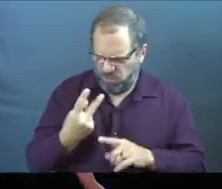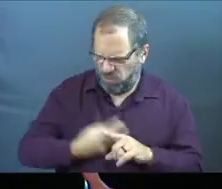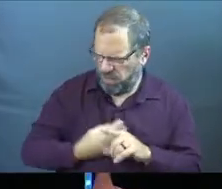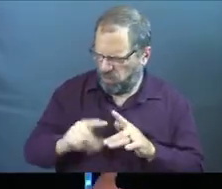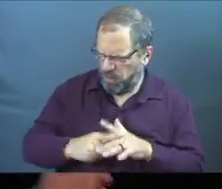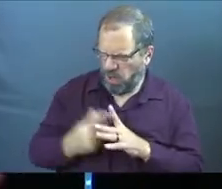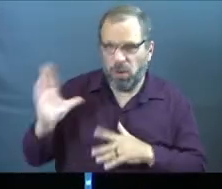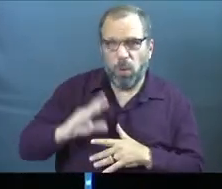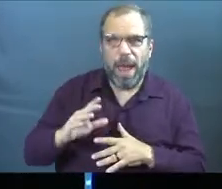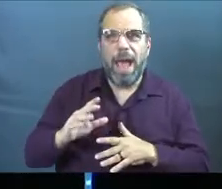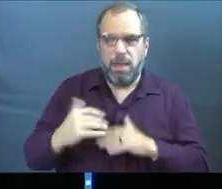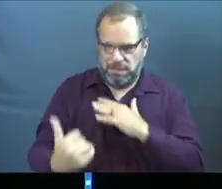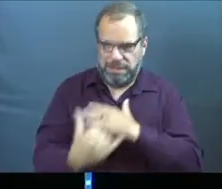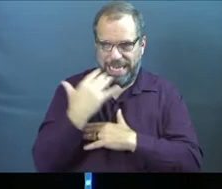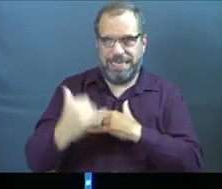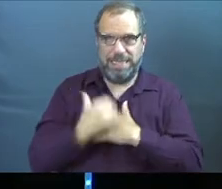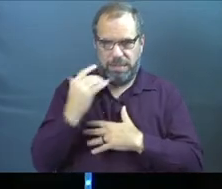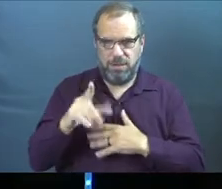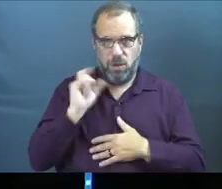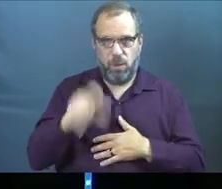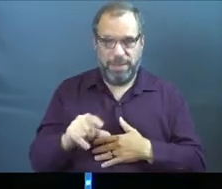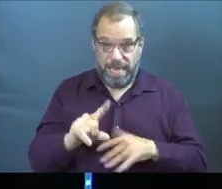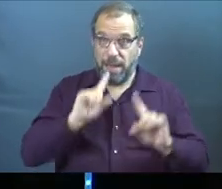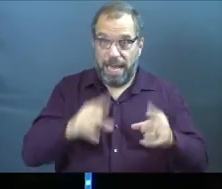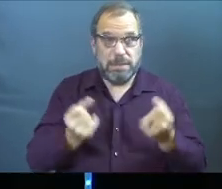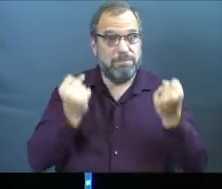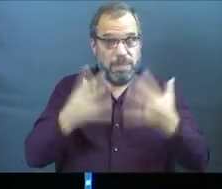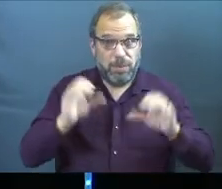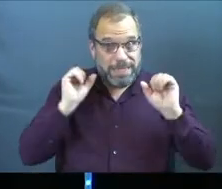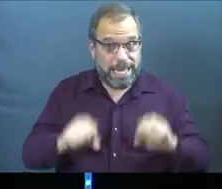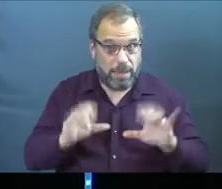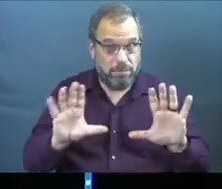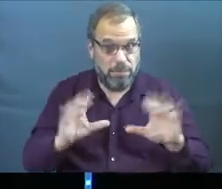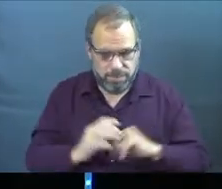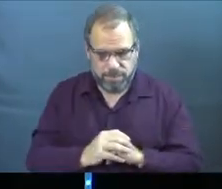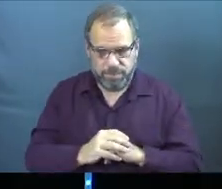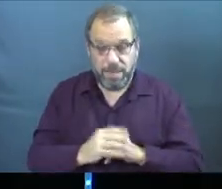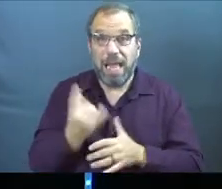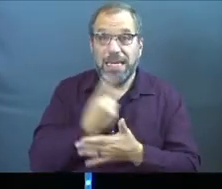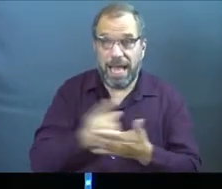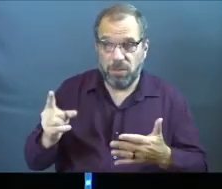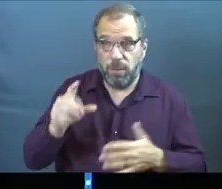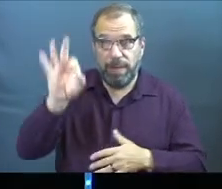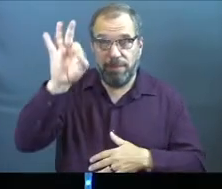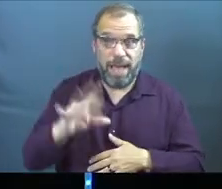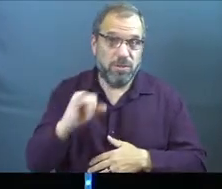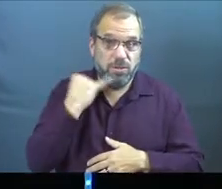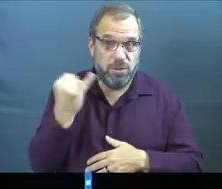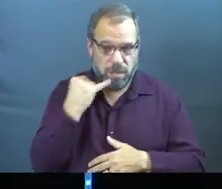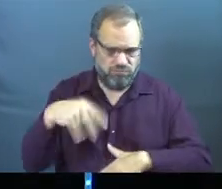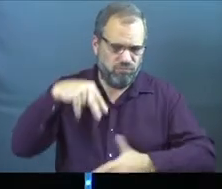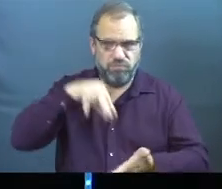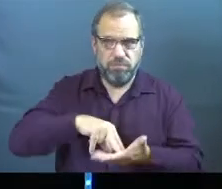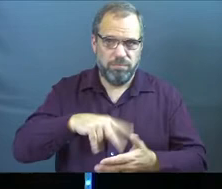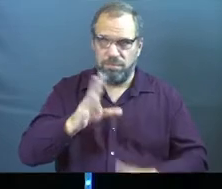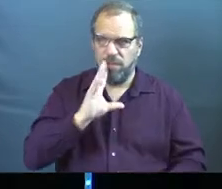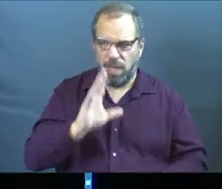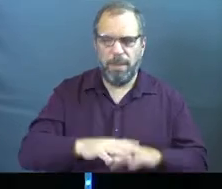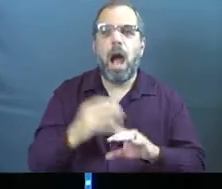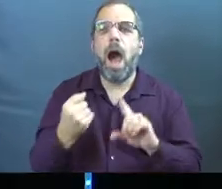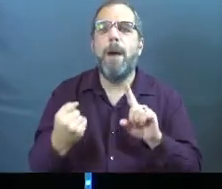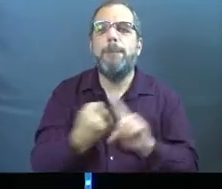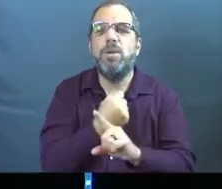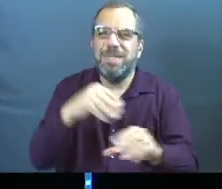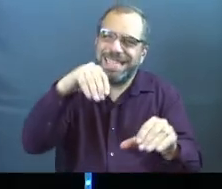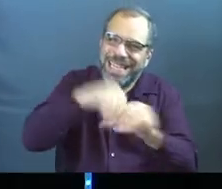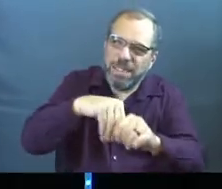started a couple months ago where you guys were sending these in, and we're going to answer as many of them as we possibly can. Last week, Pastor Josh jumped up and he talked about abuse